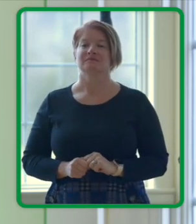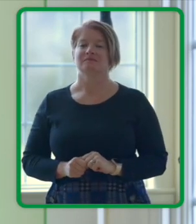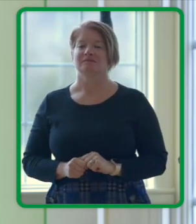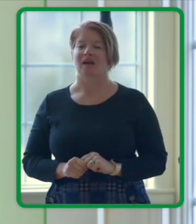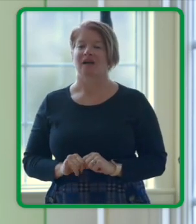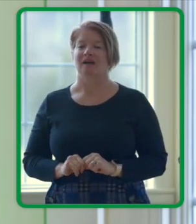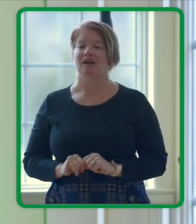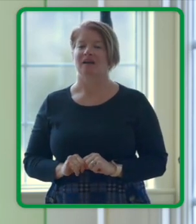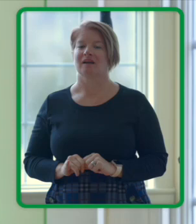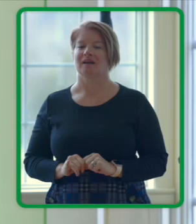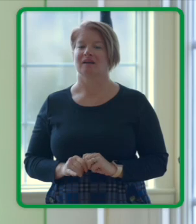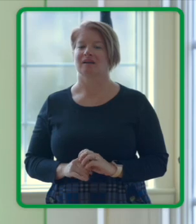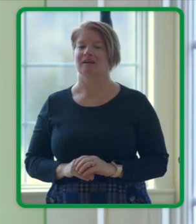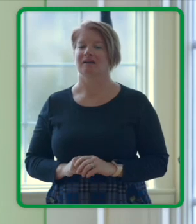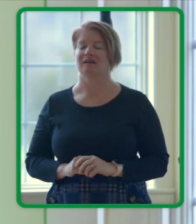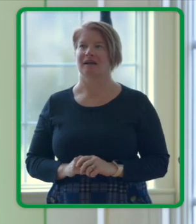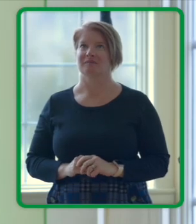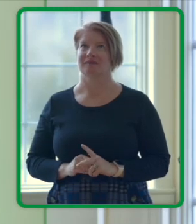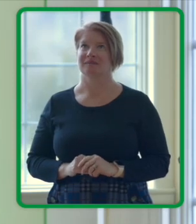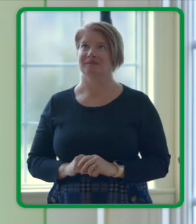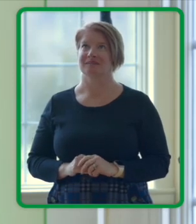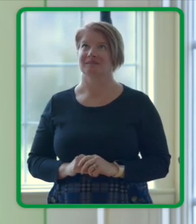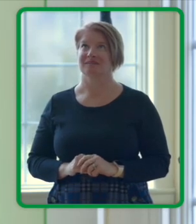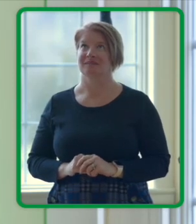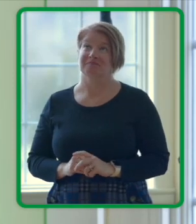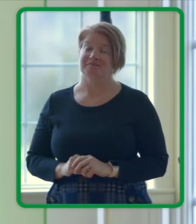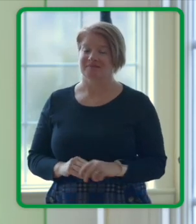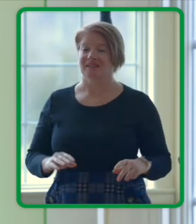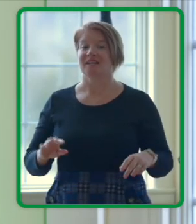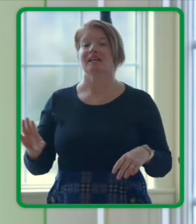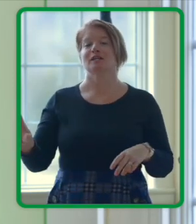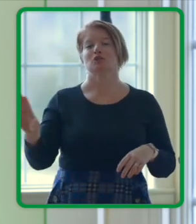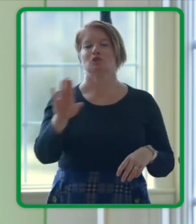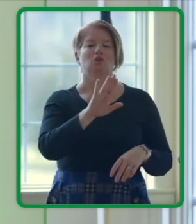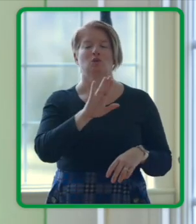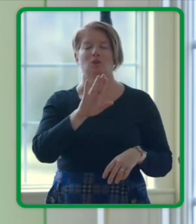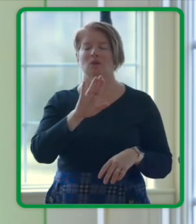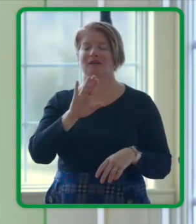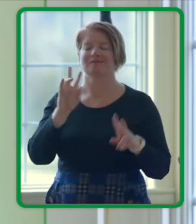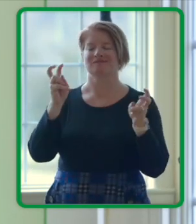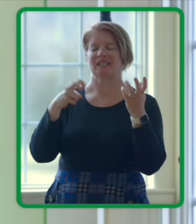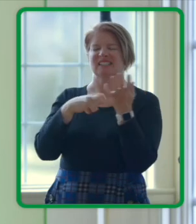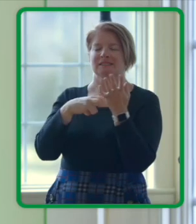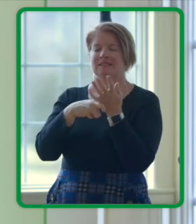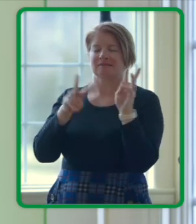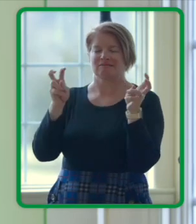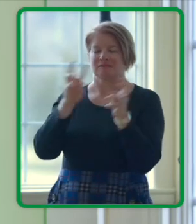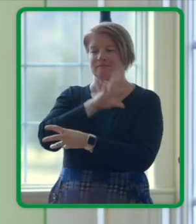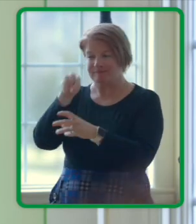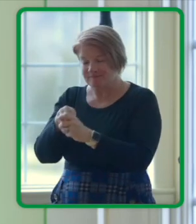And it is really your ticket or your key to participating in the